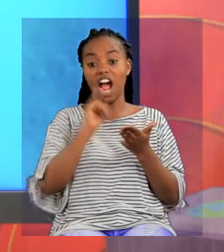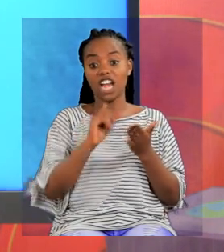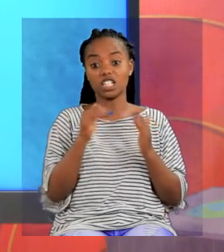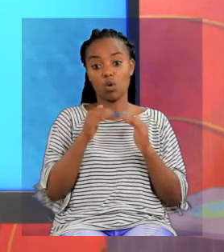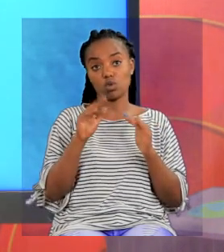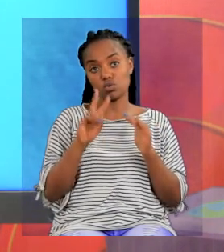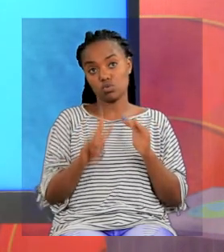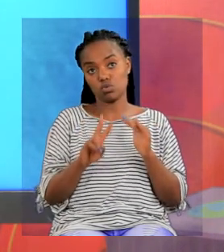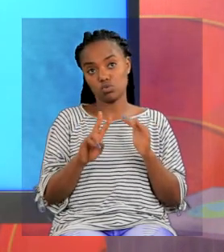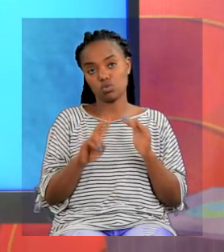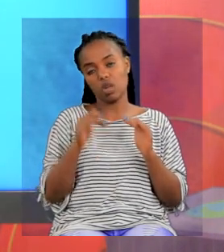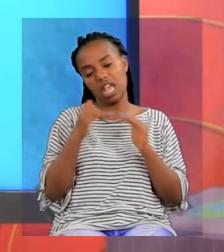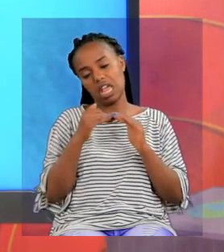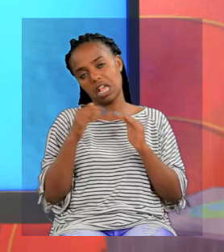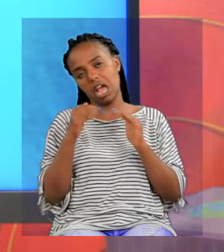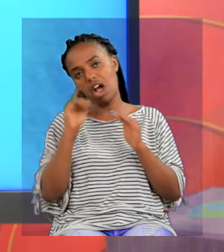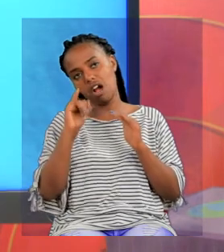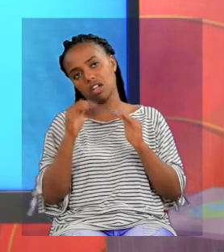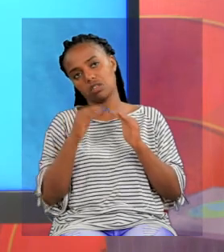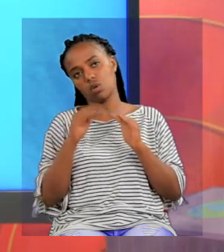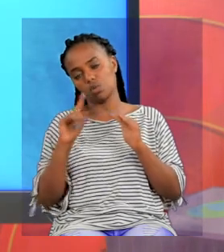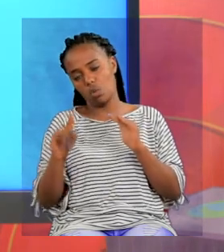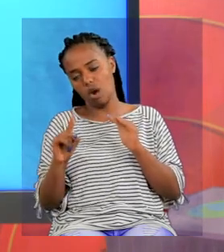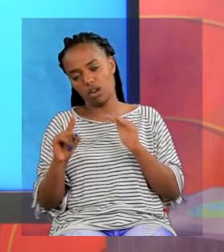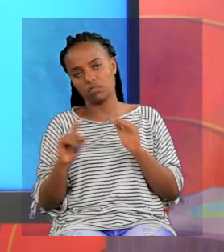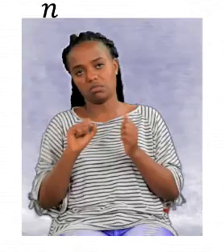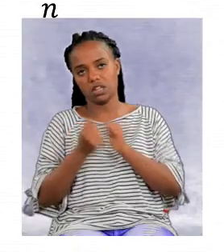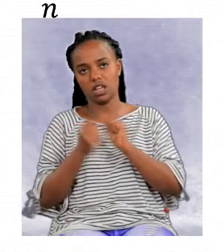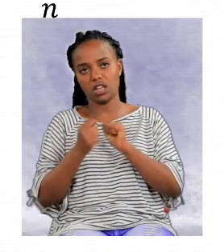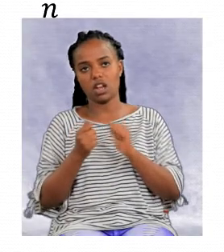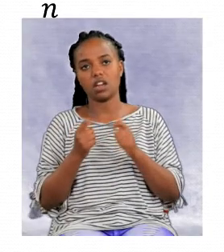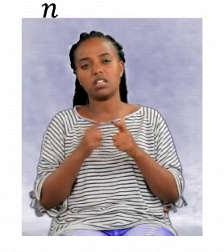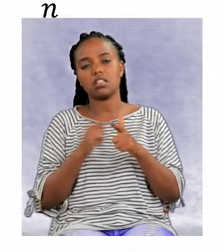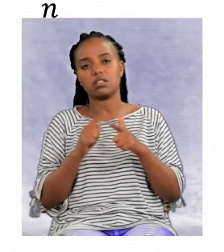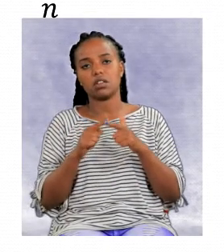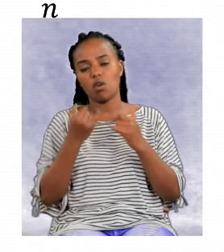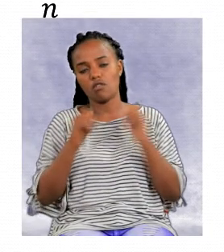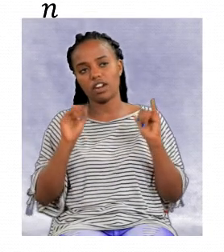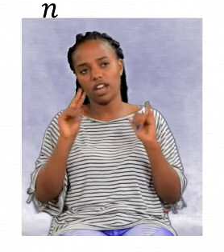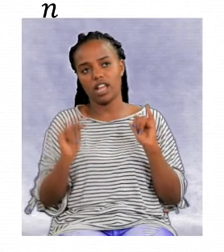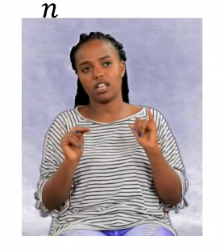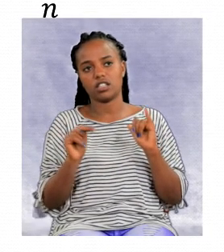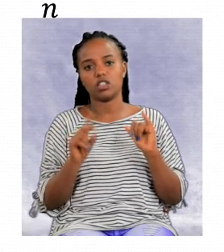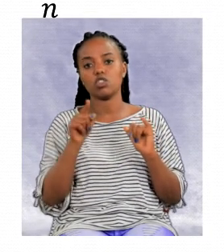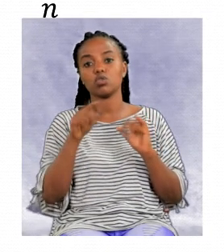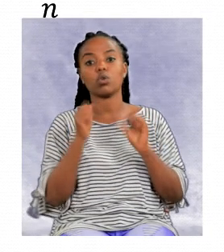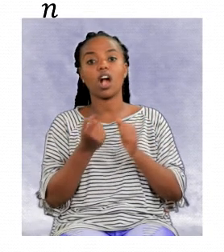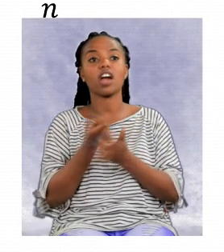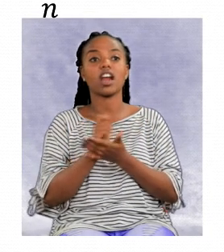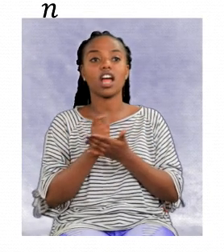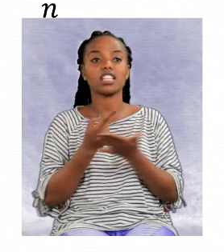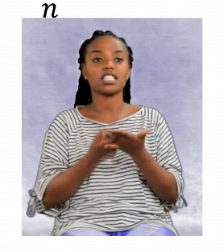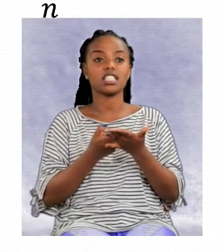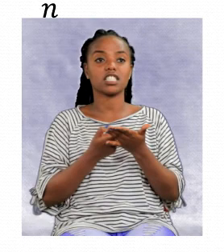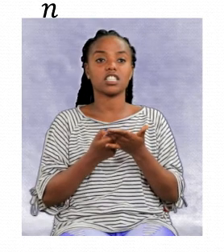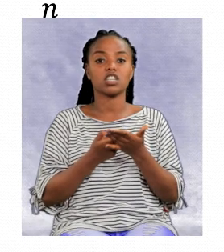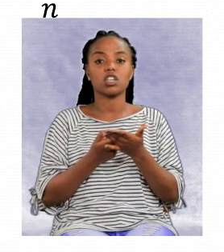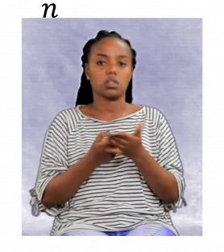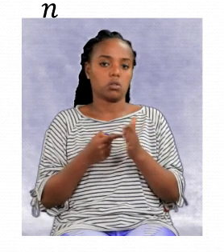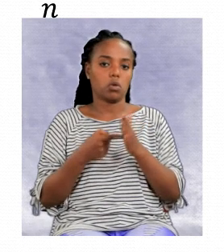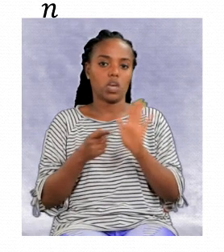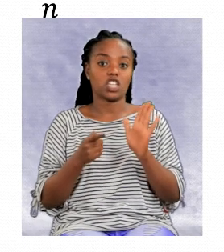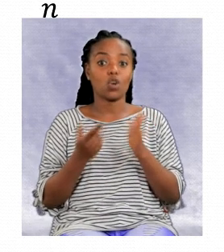is 2, it is x2 minus x bar squared, and so on. Therefore, you can write this equation in this